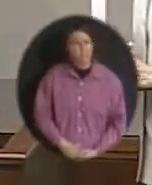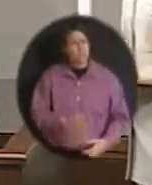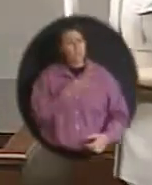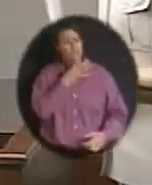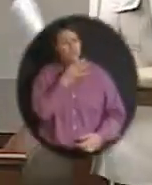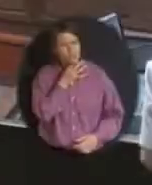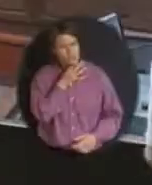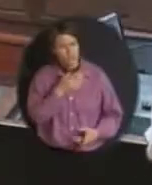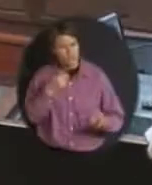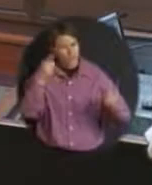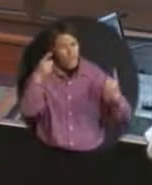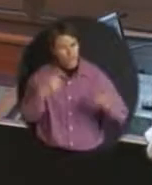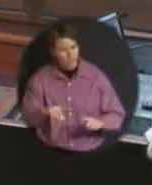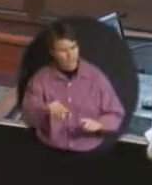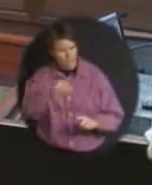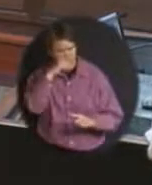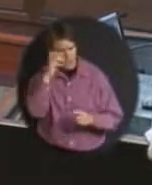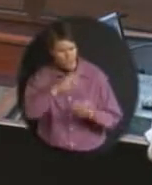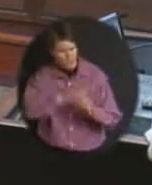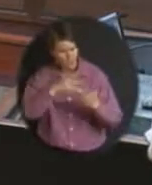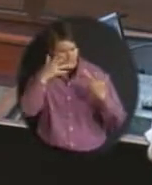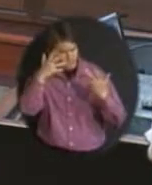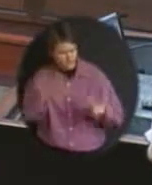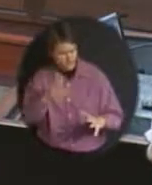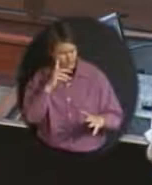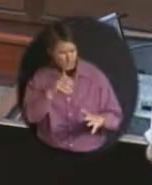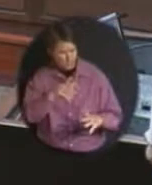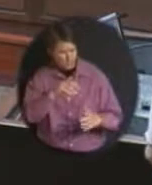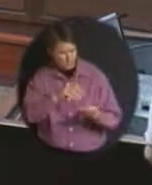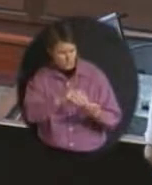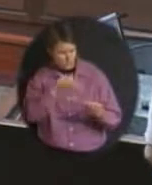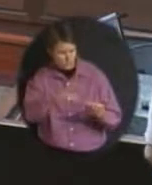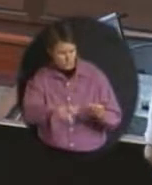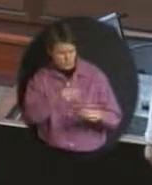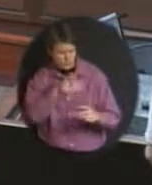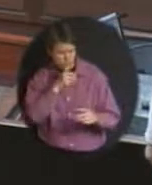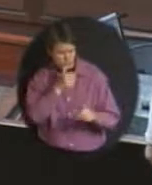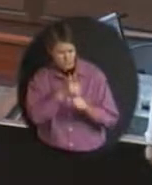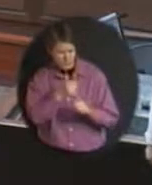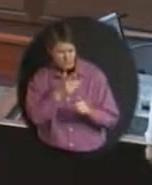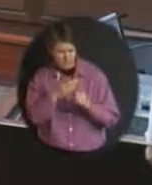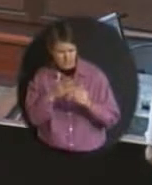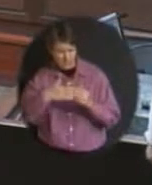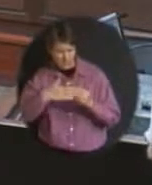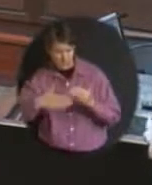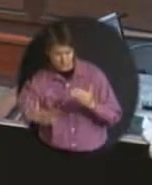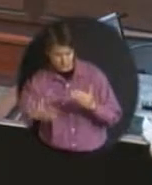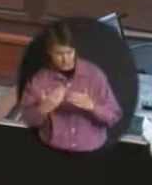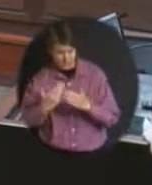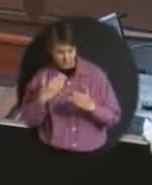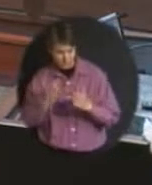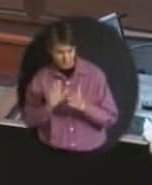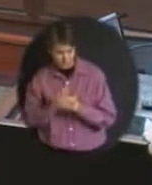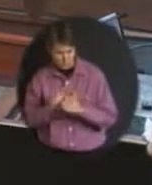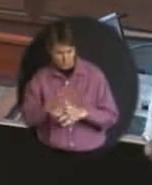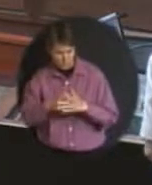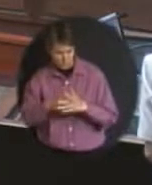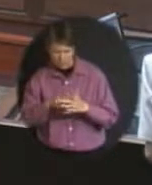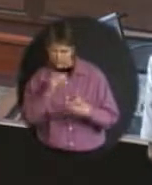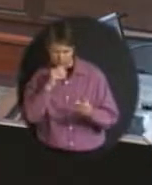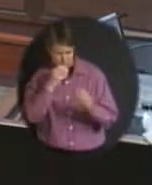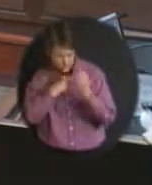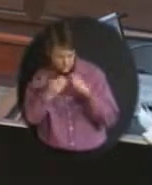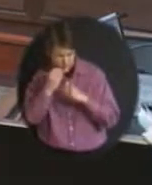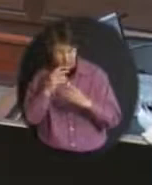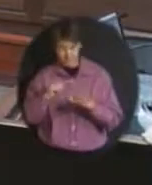happens then once summer school is over for those children who might not get meals? Then is that something where we go back to